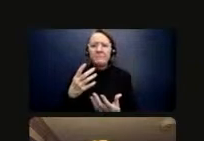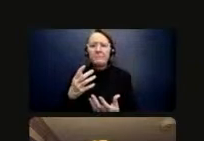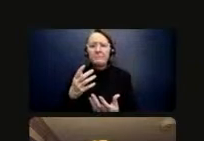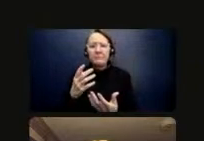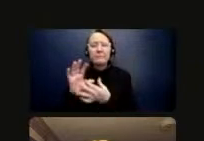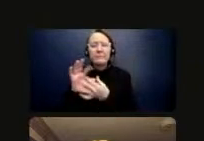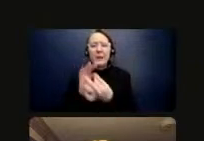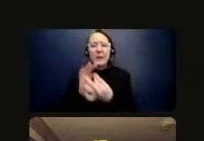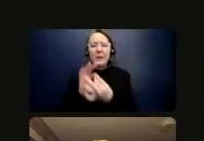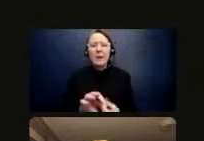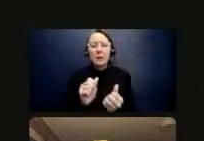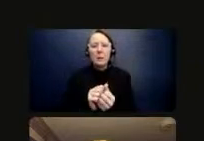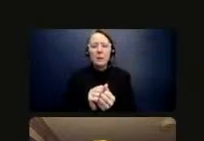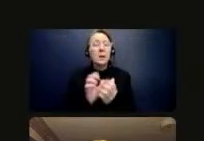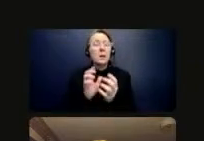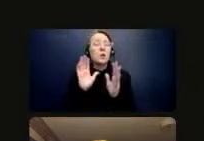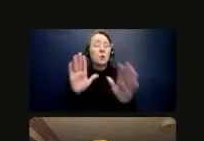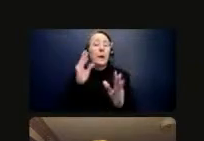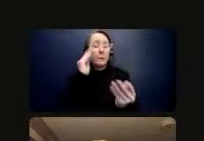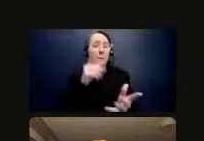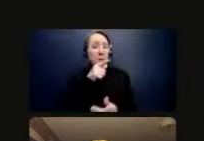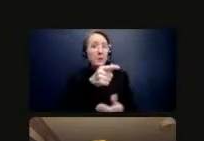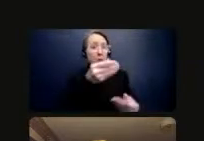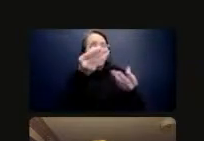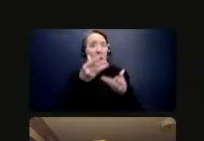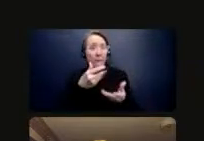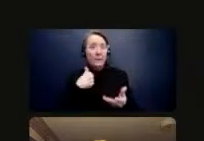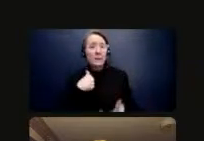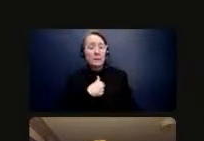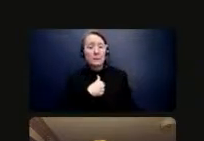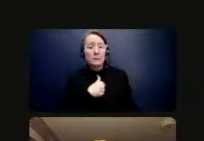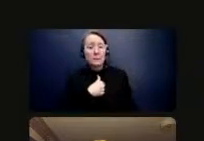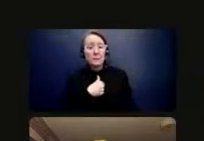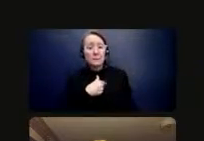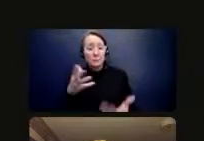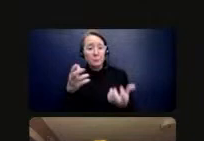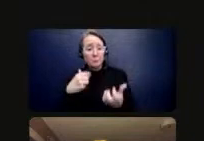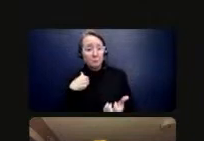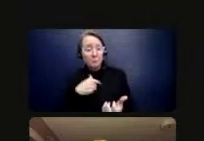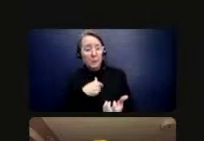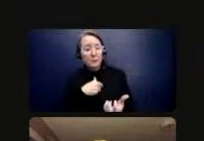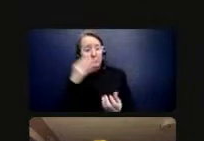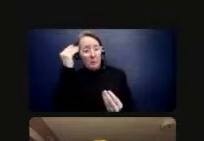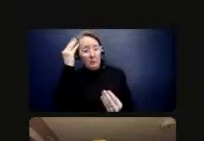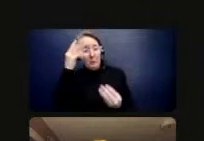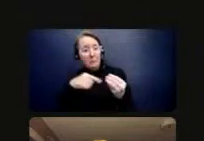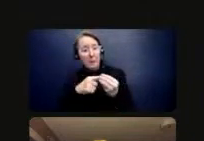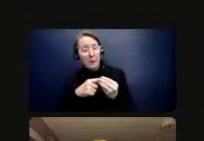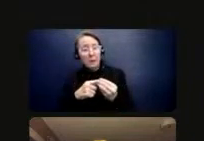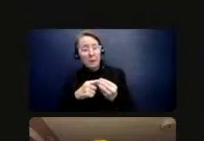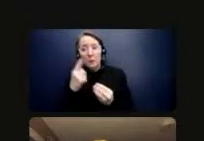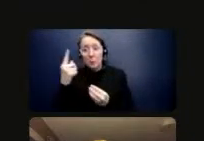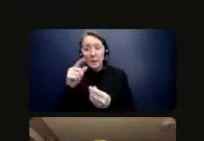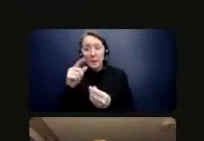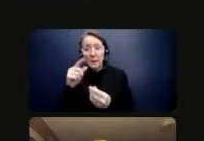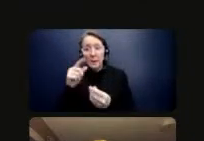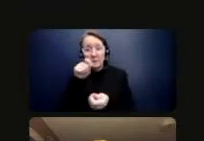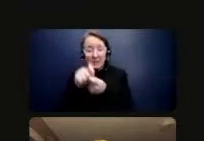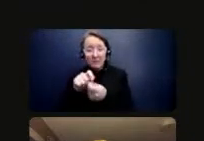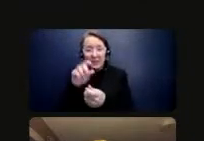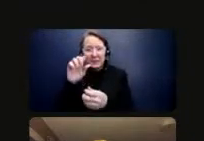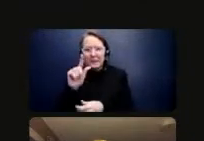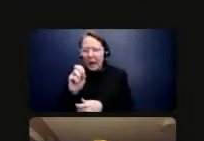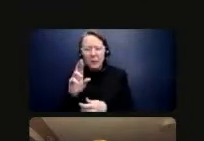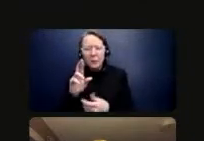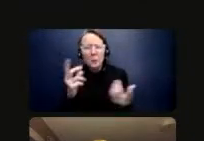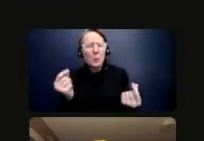the great information you're giving us, do you want us to be thinking about one site, or what do you want us to be